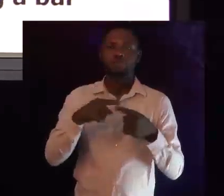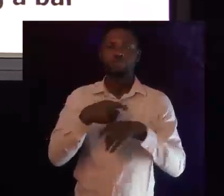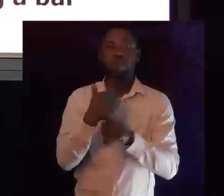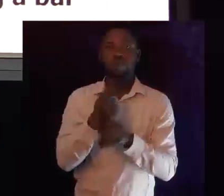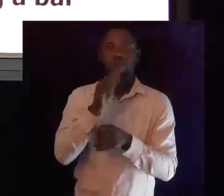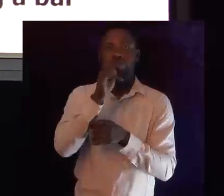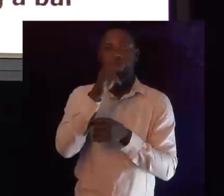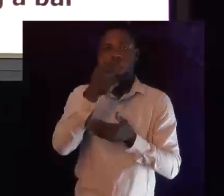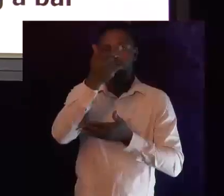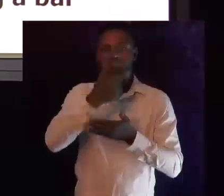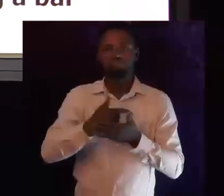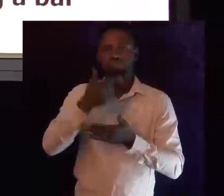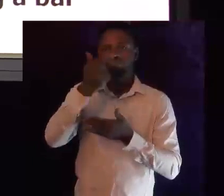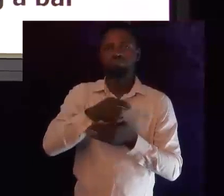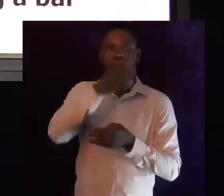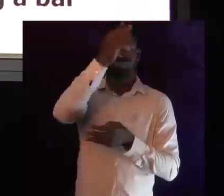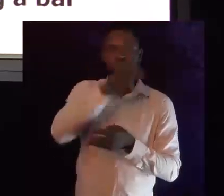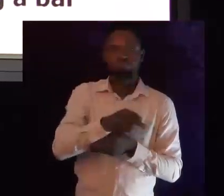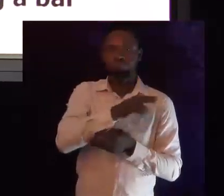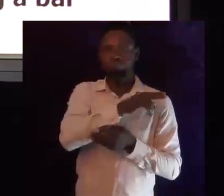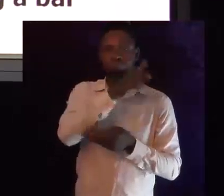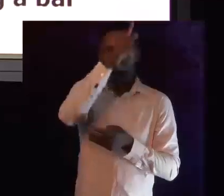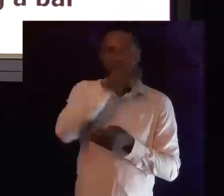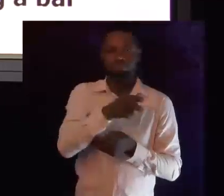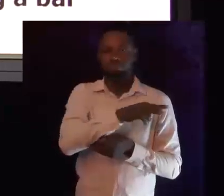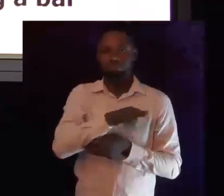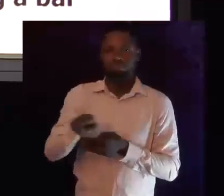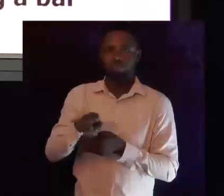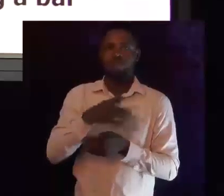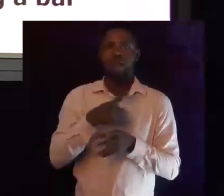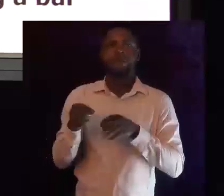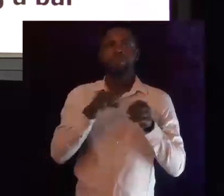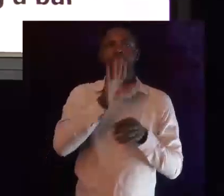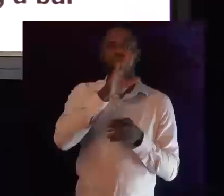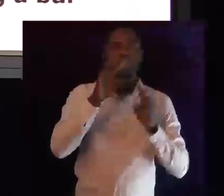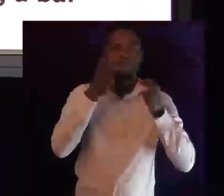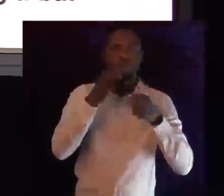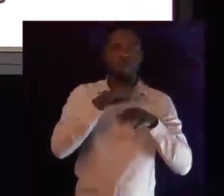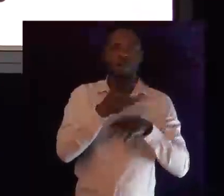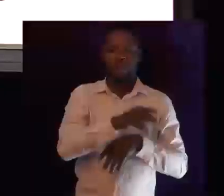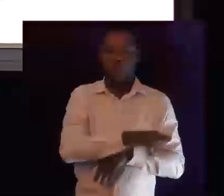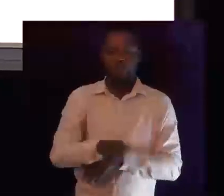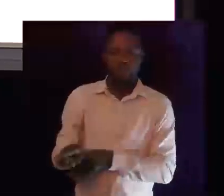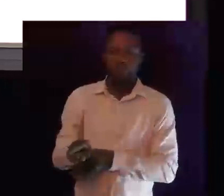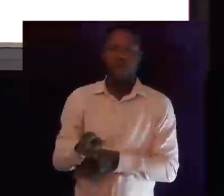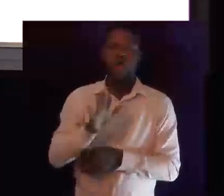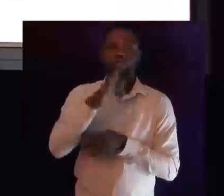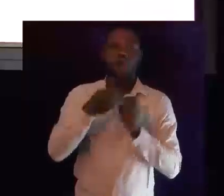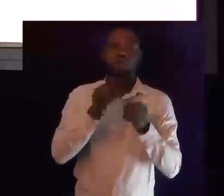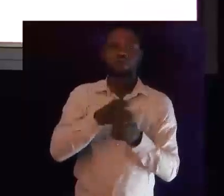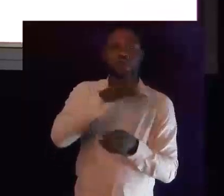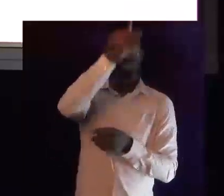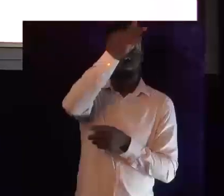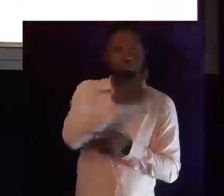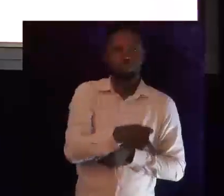the horizontal and the vertical and put your subjects on the horizontal bar, put your